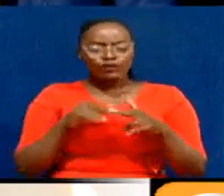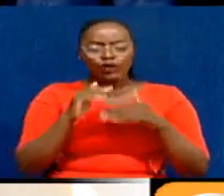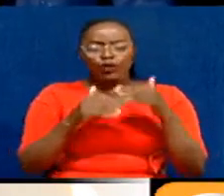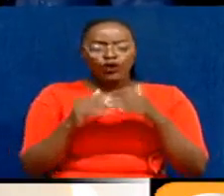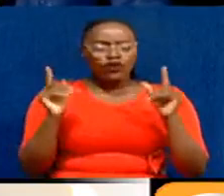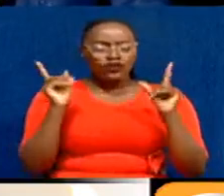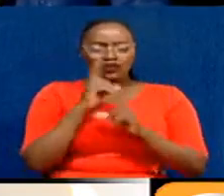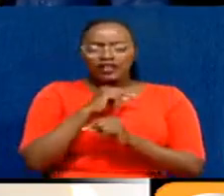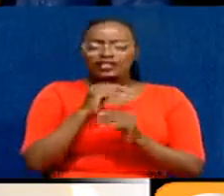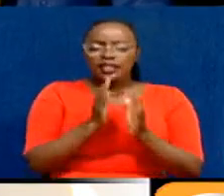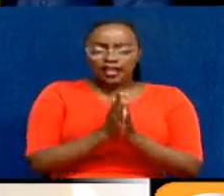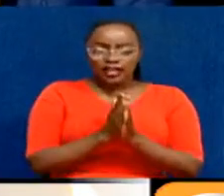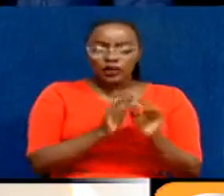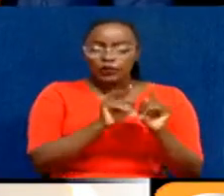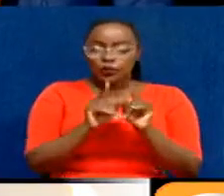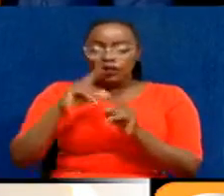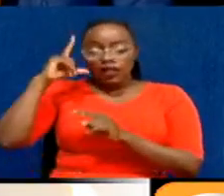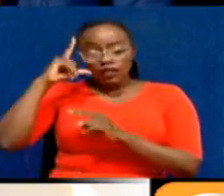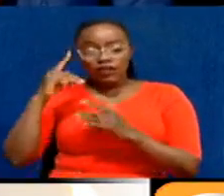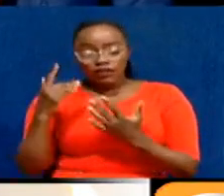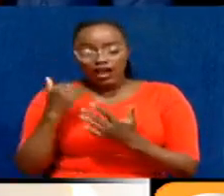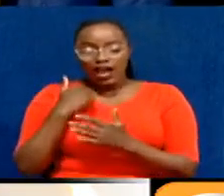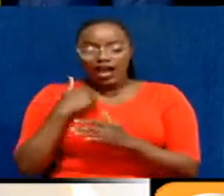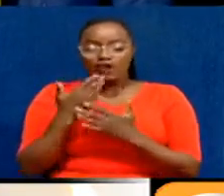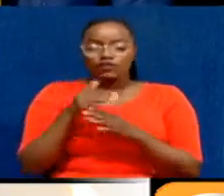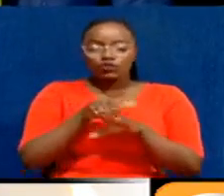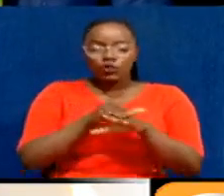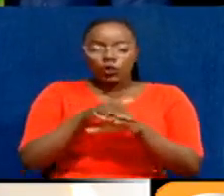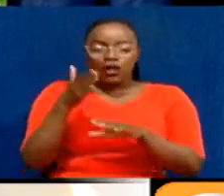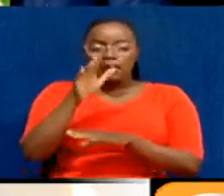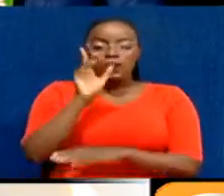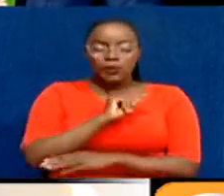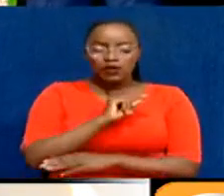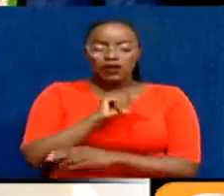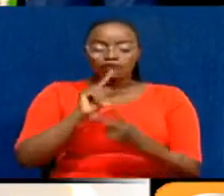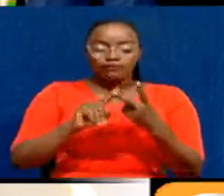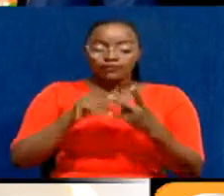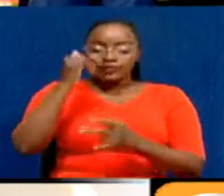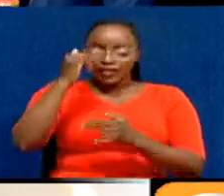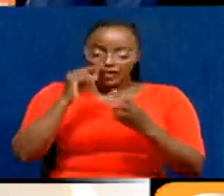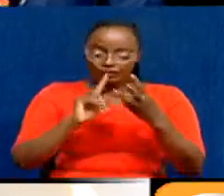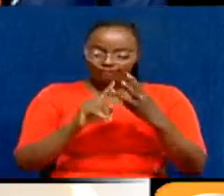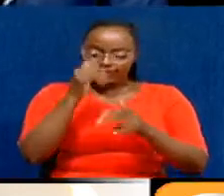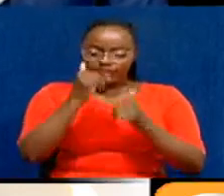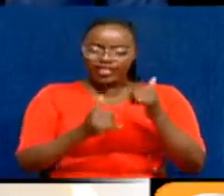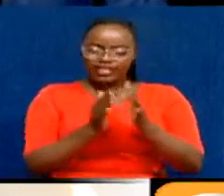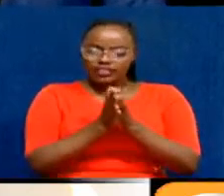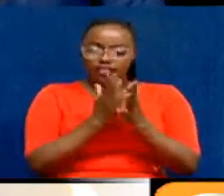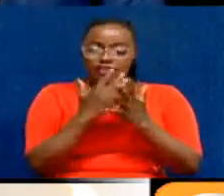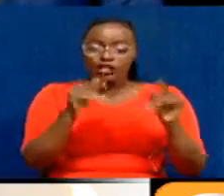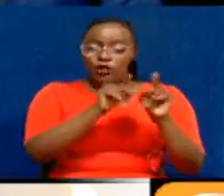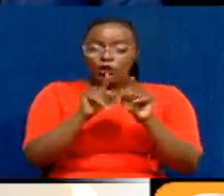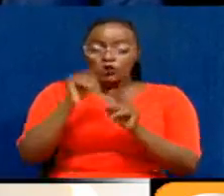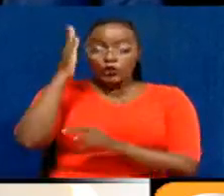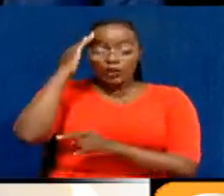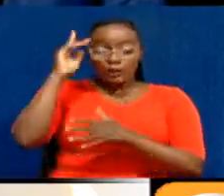almost gone, and that the accommodation crisis is slowly kicking in. Even one very last interesting thing also that it is important